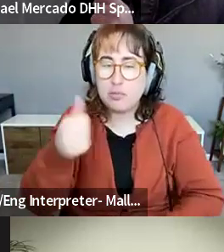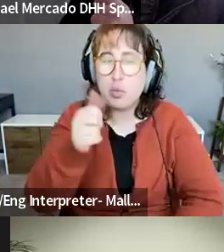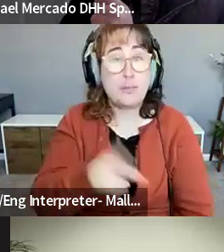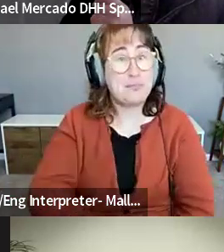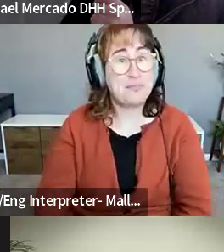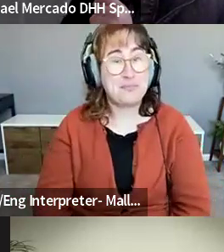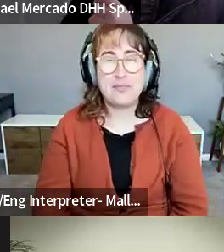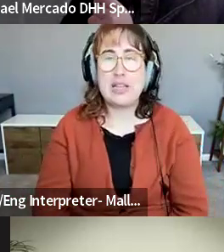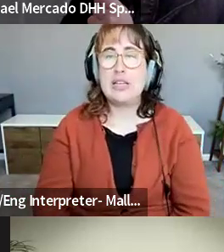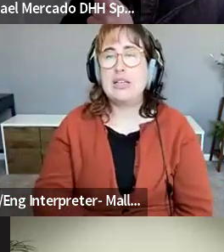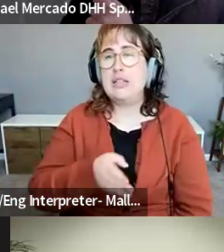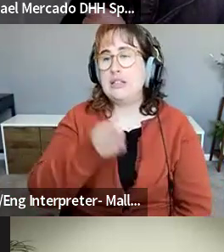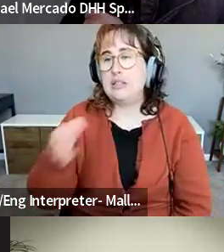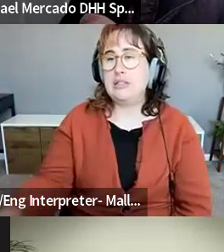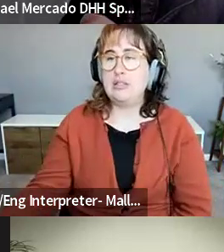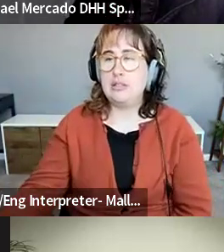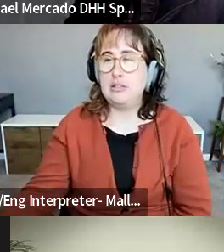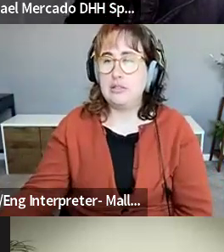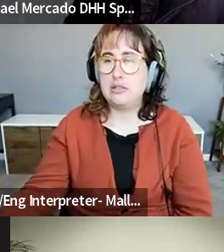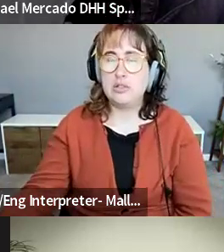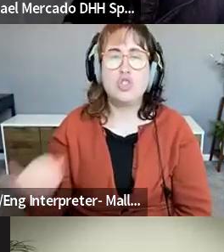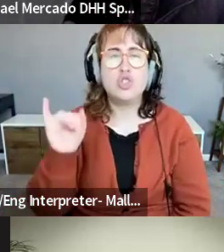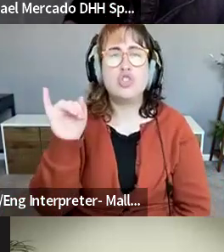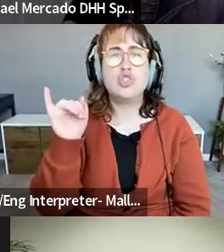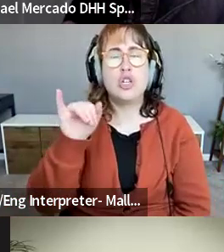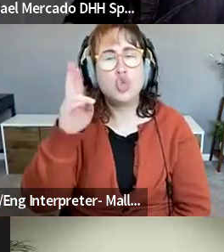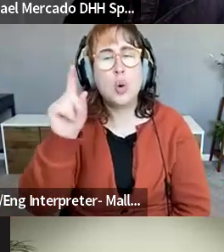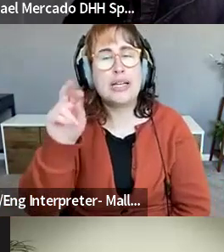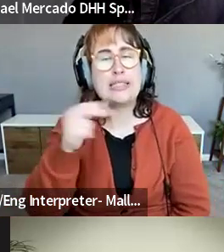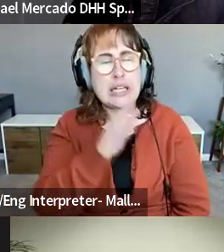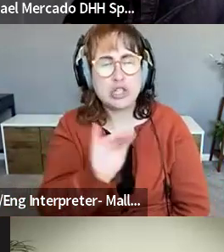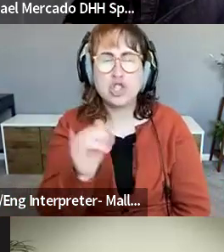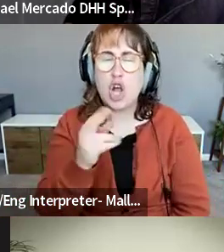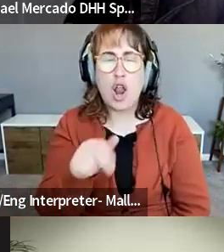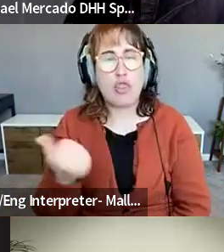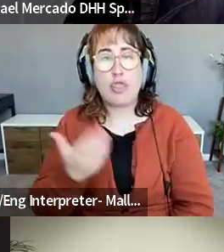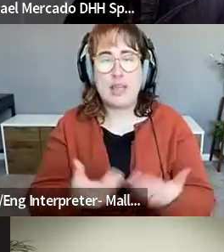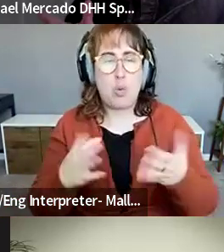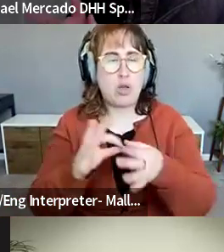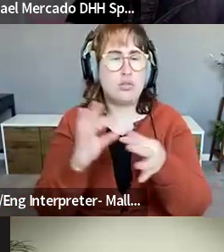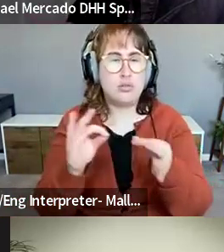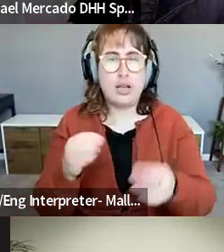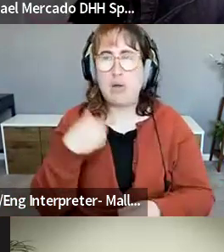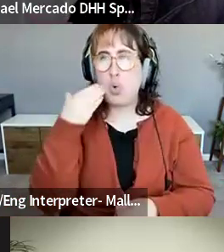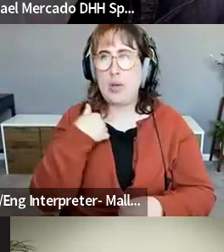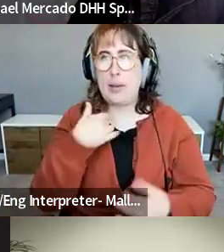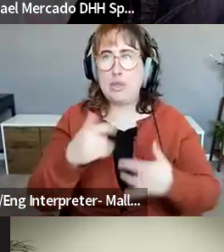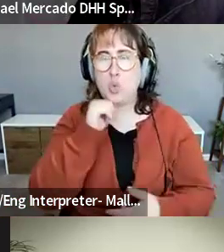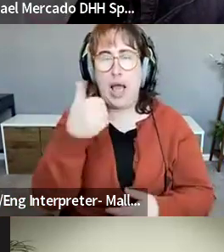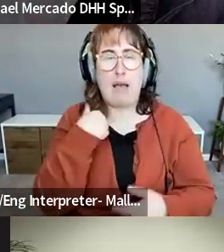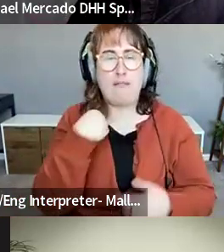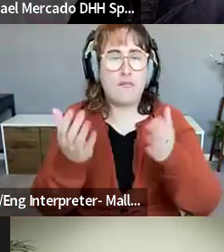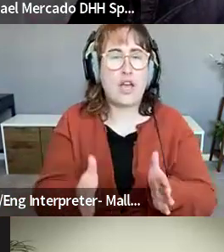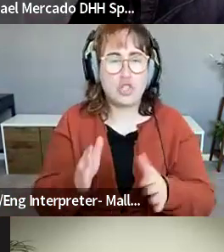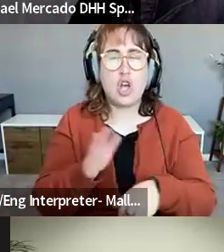Rebecca. So right. John, the other thing that I just wanted to share with folks, right? So I know we generally do not have providers